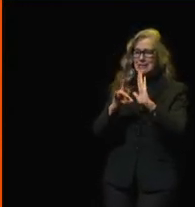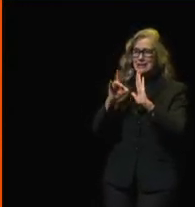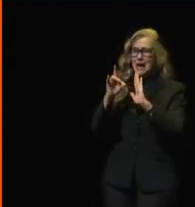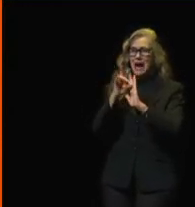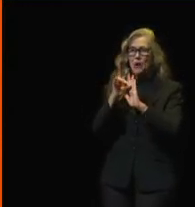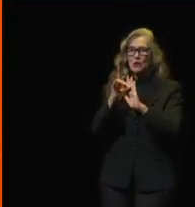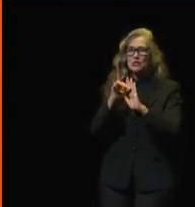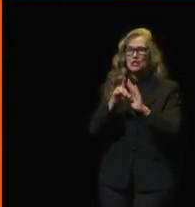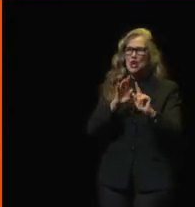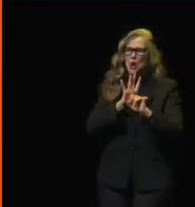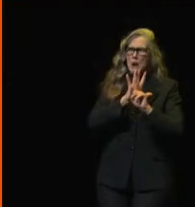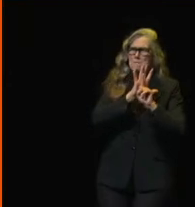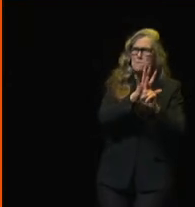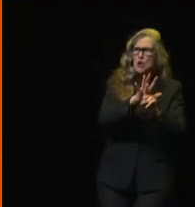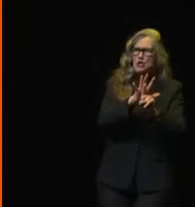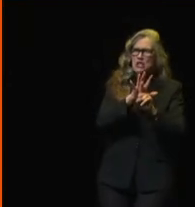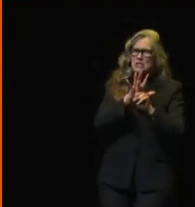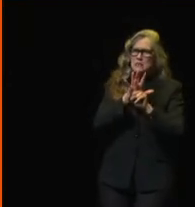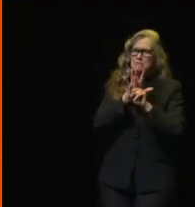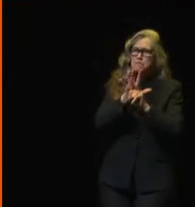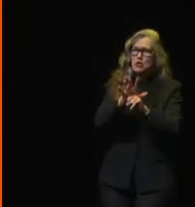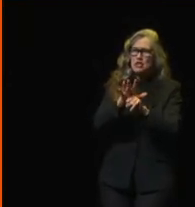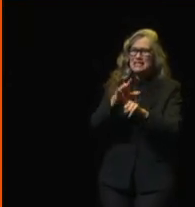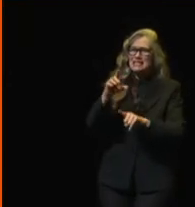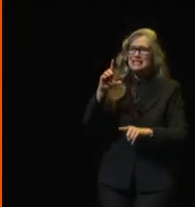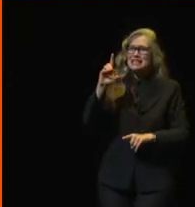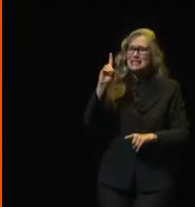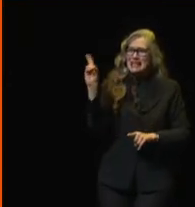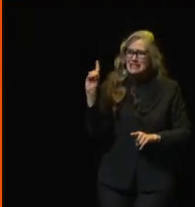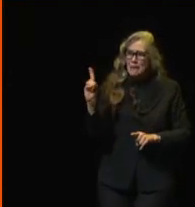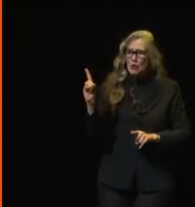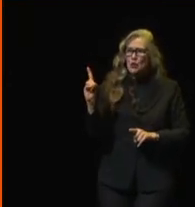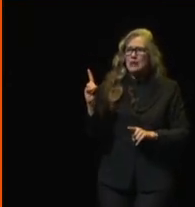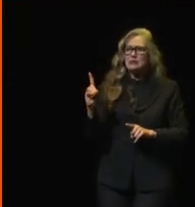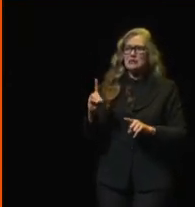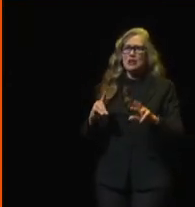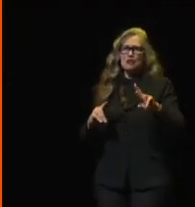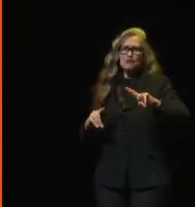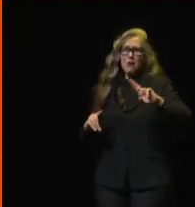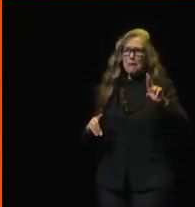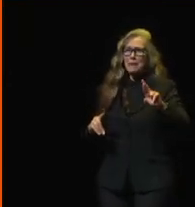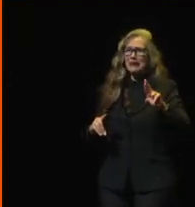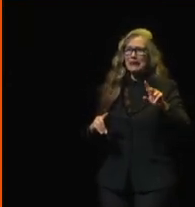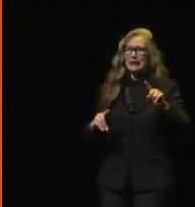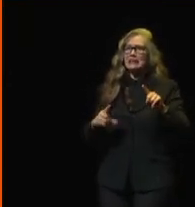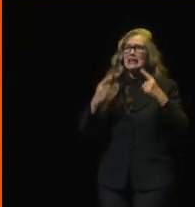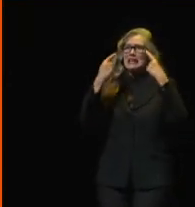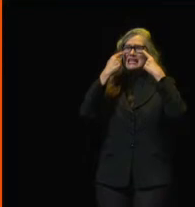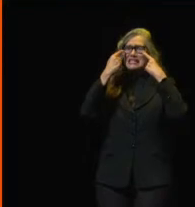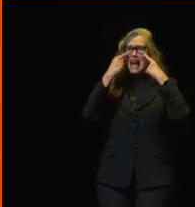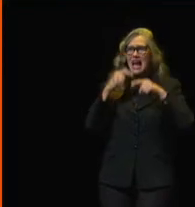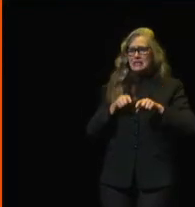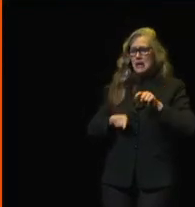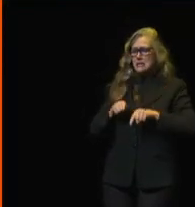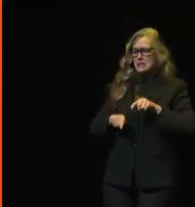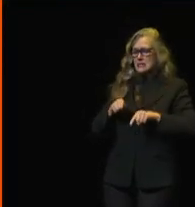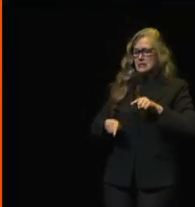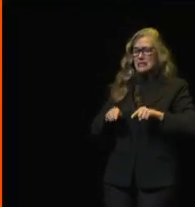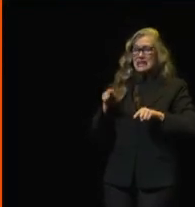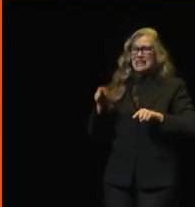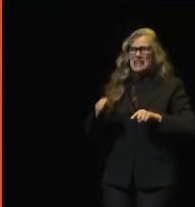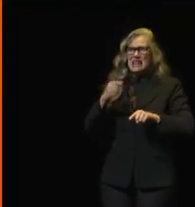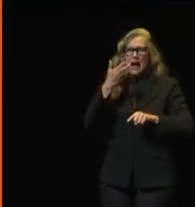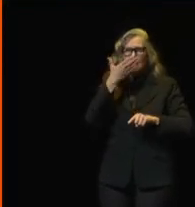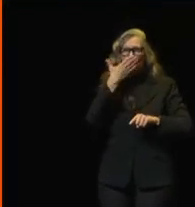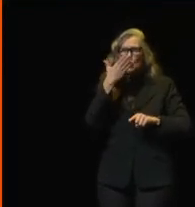Democrats, typing with his eyes in real time as he thrust and parried with the Republicans, always with better facts, clearer memory of who had